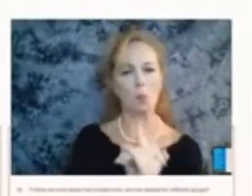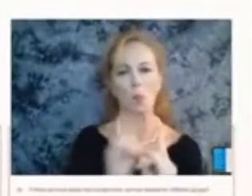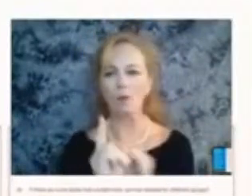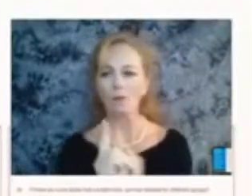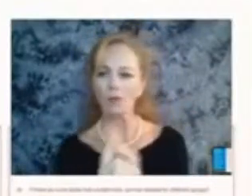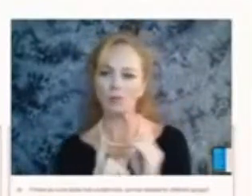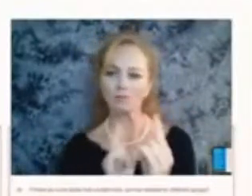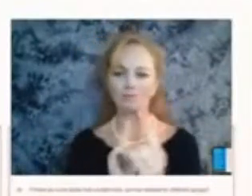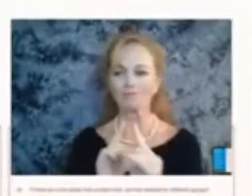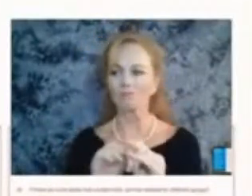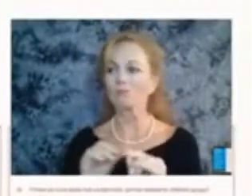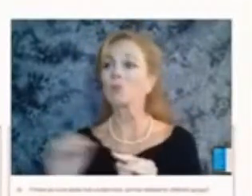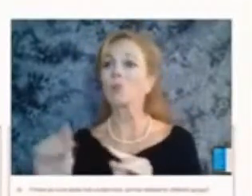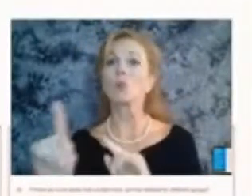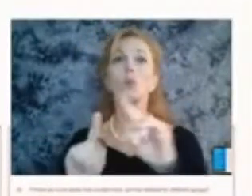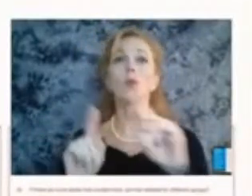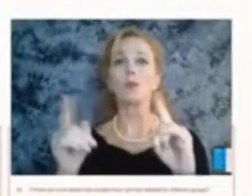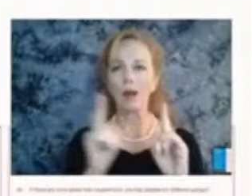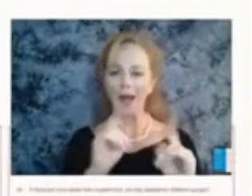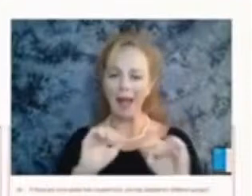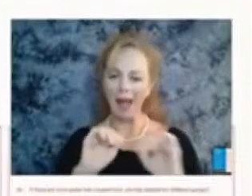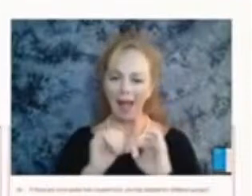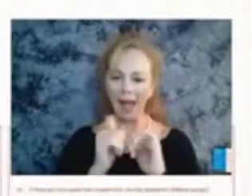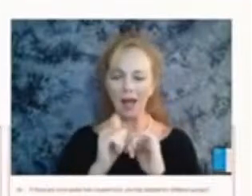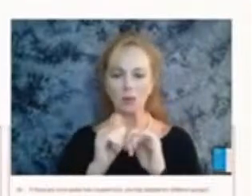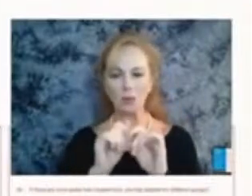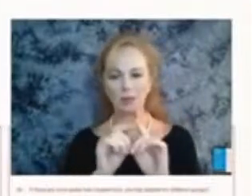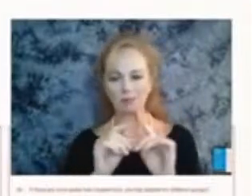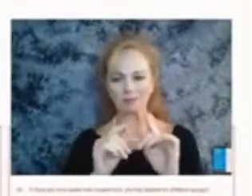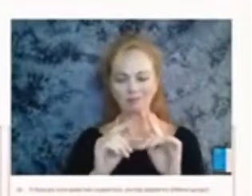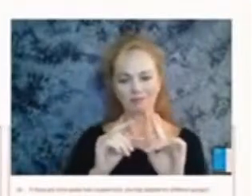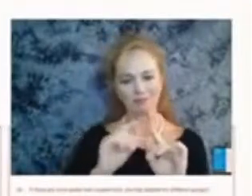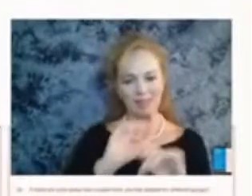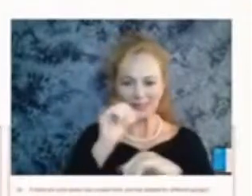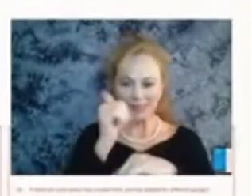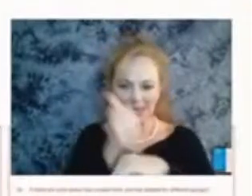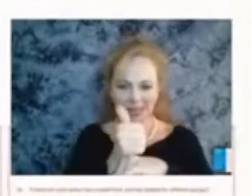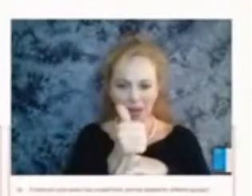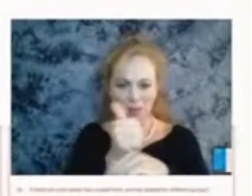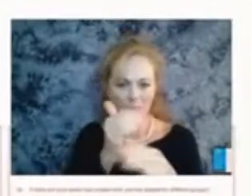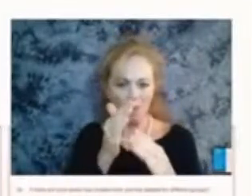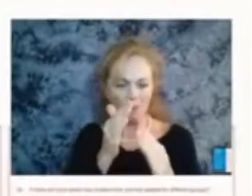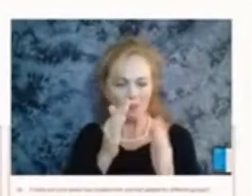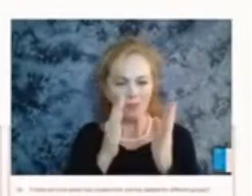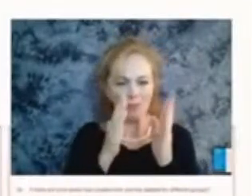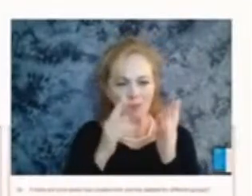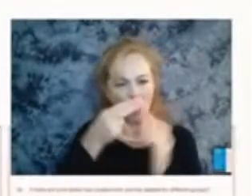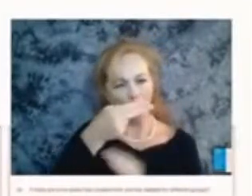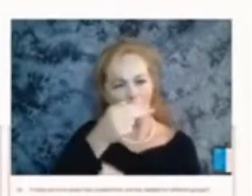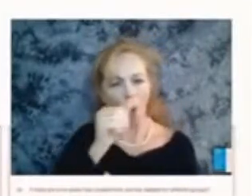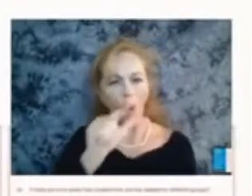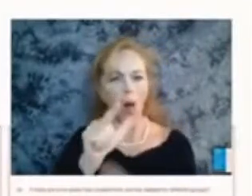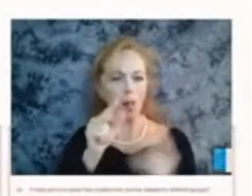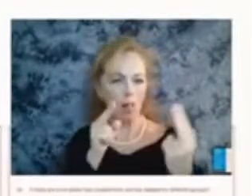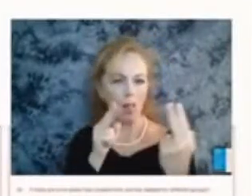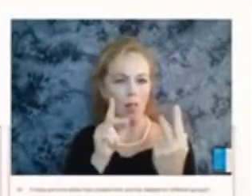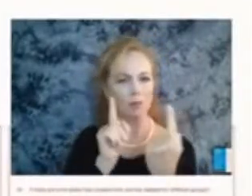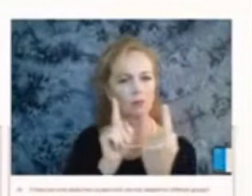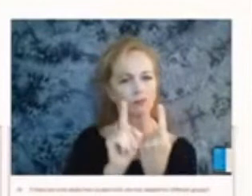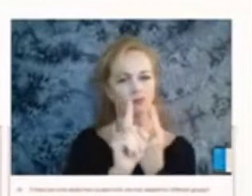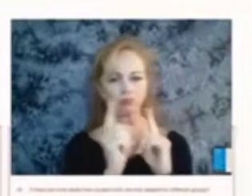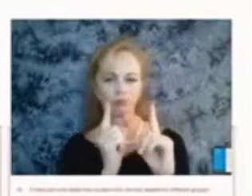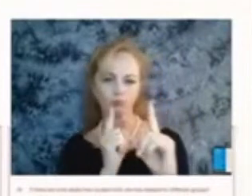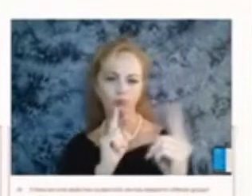social distancing, how we're going to stagger that to maintain hallways that are socially distanced, and what does that look like in terms of the impact